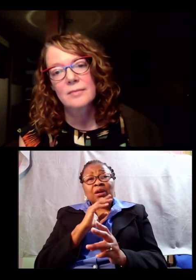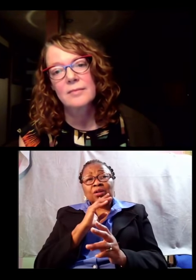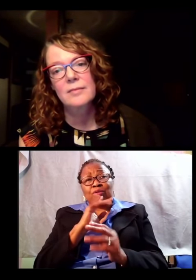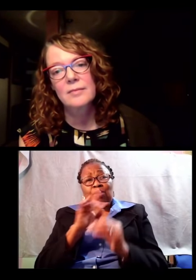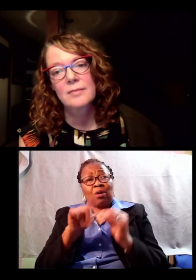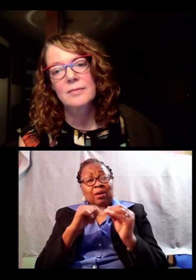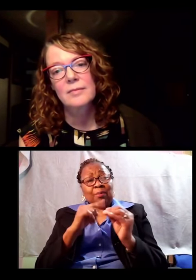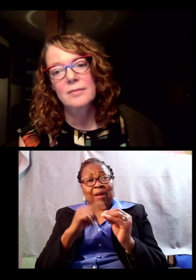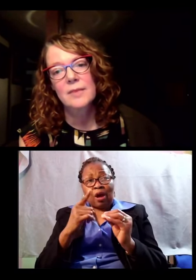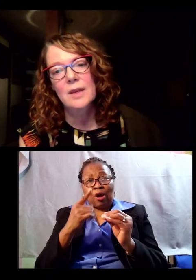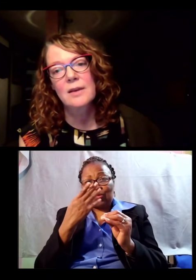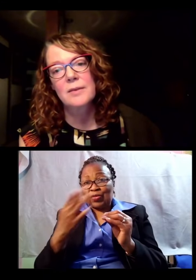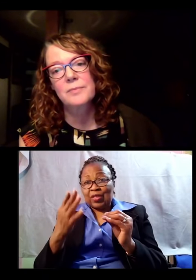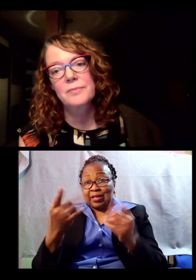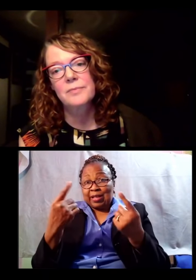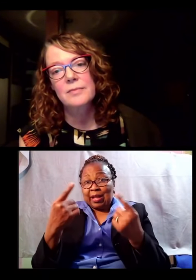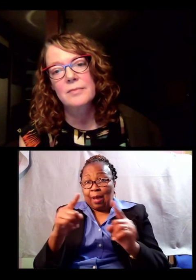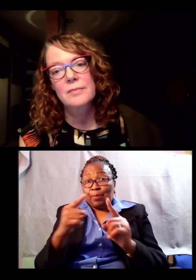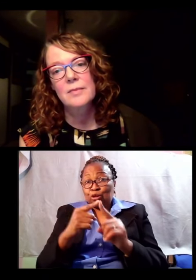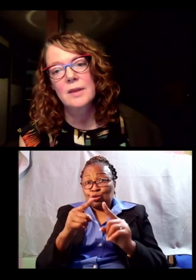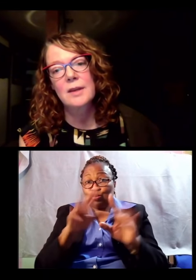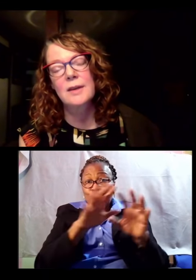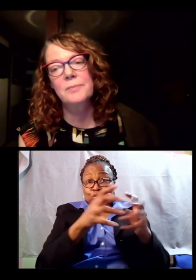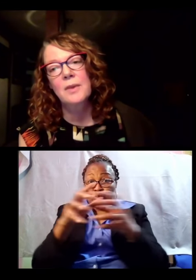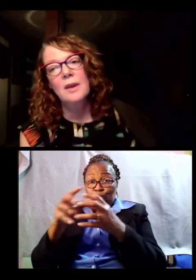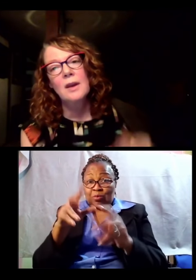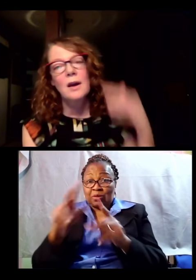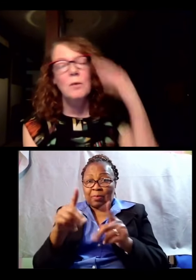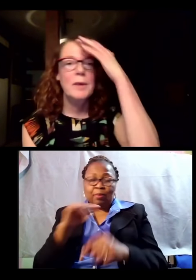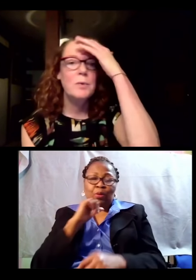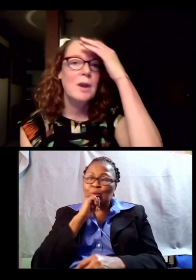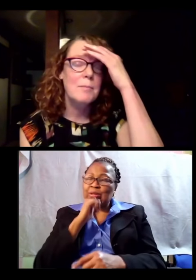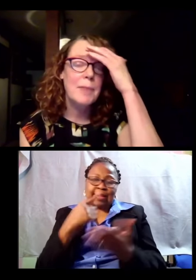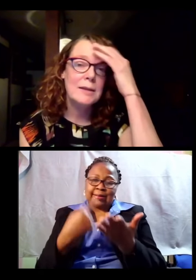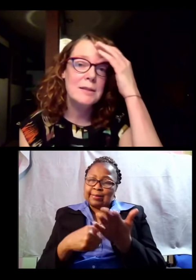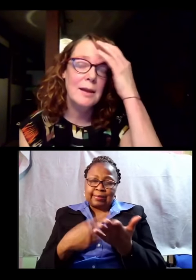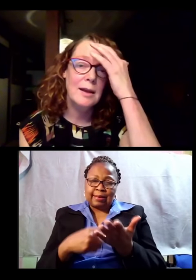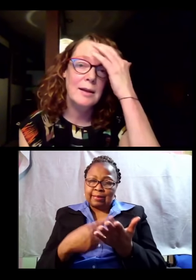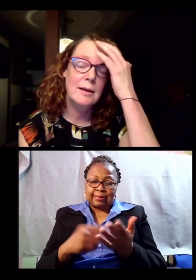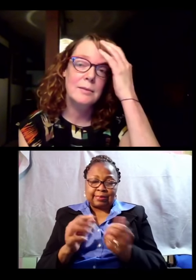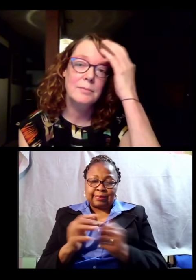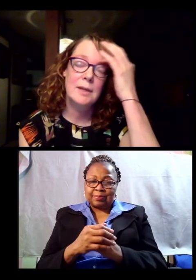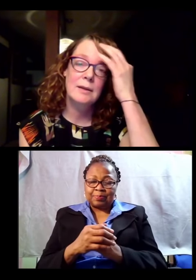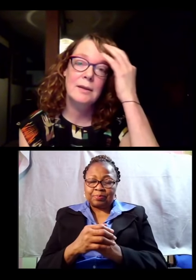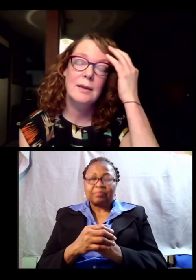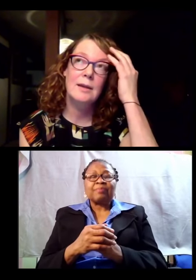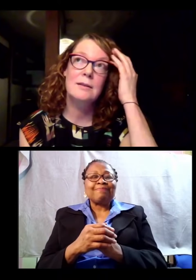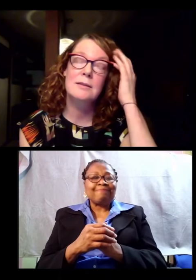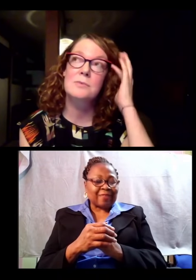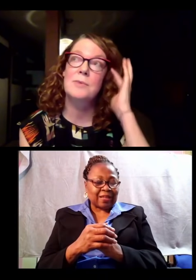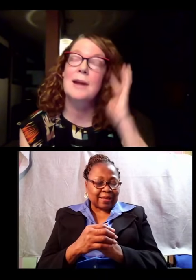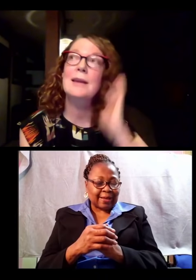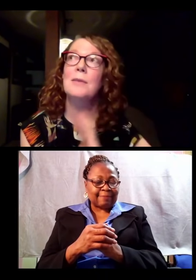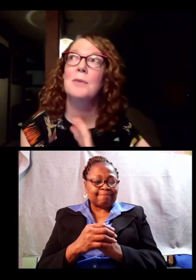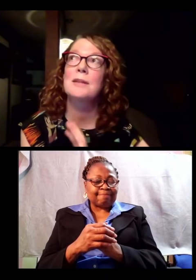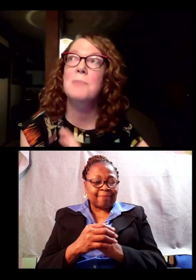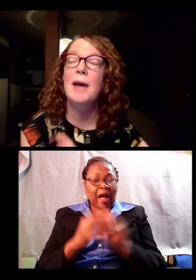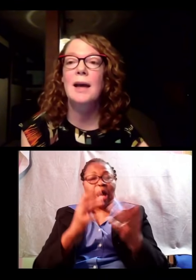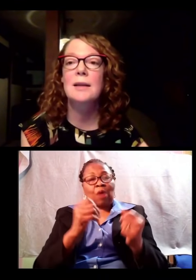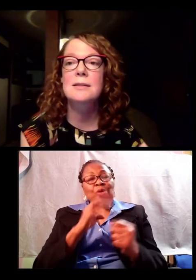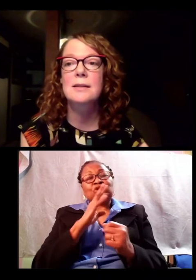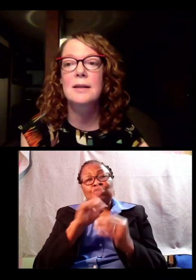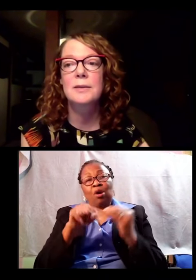not spoken about. Yeah. Yeah. Well, I want to come back to that and Canada's reckoning with